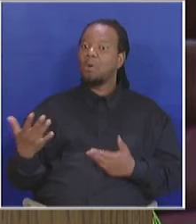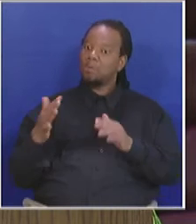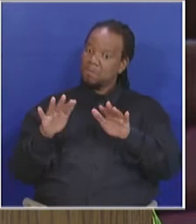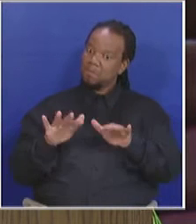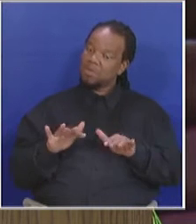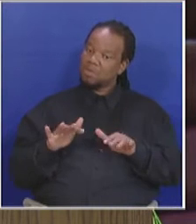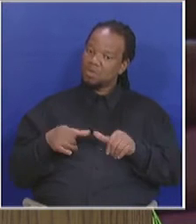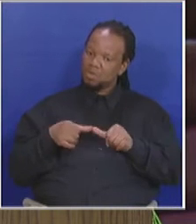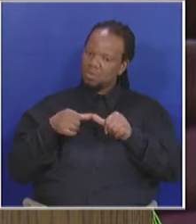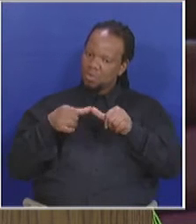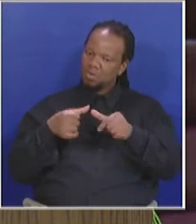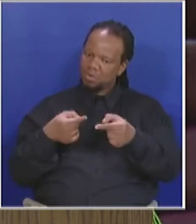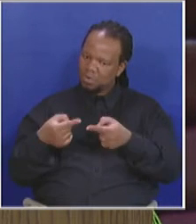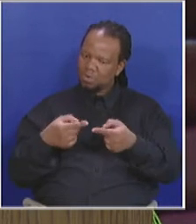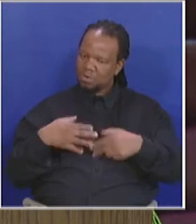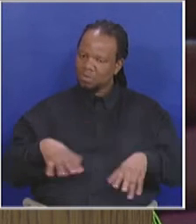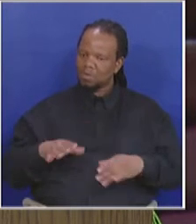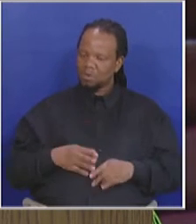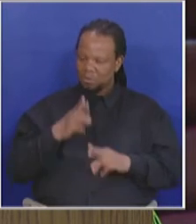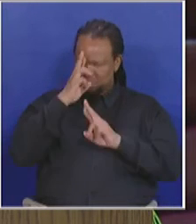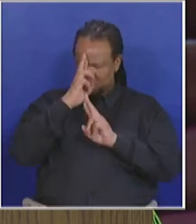business with the dignity it needs?